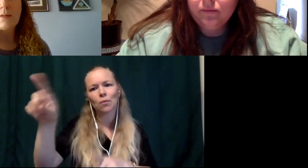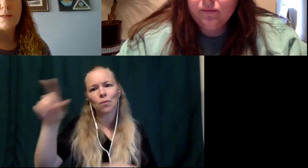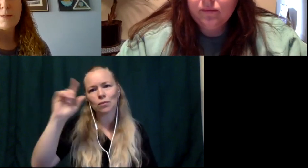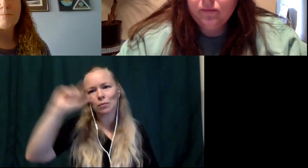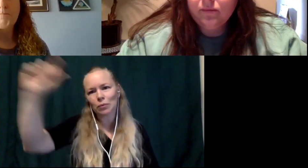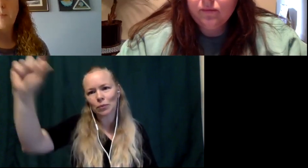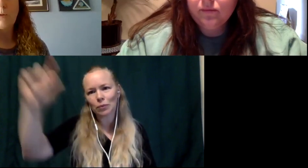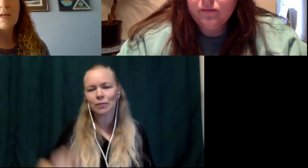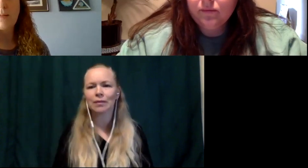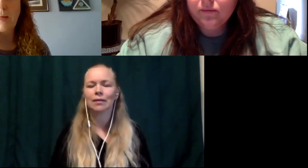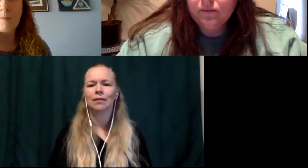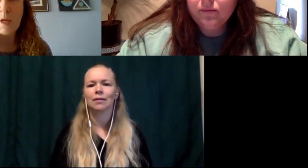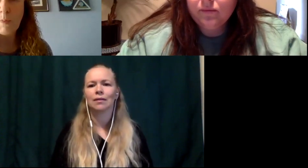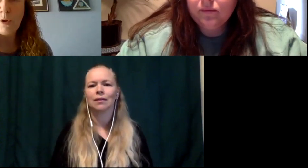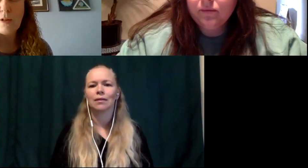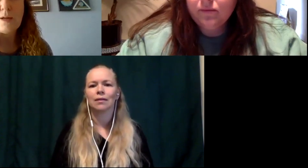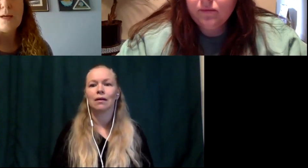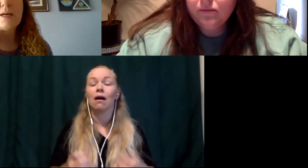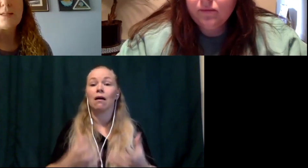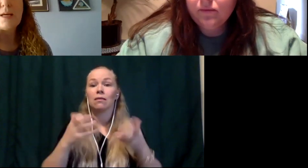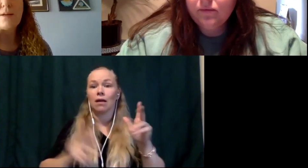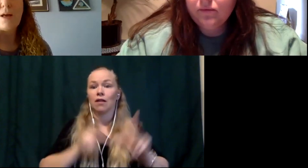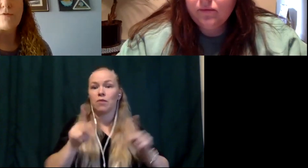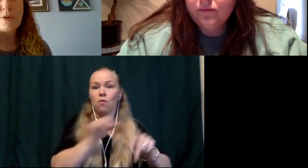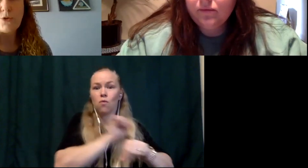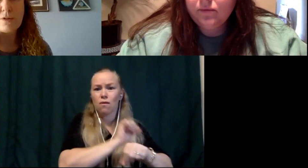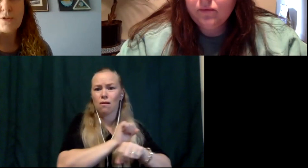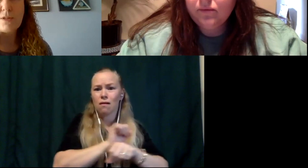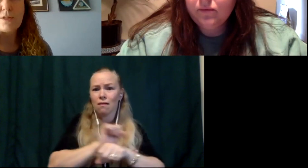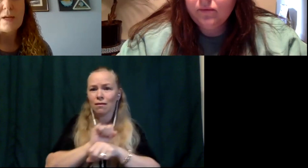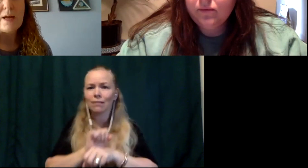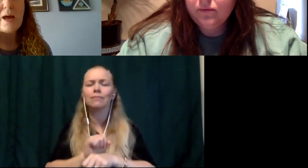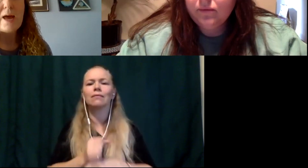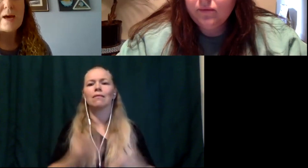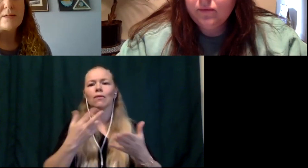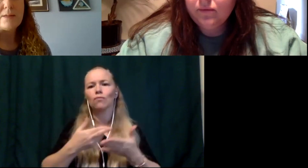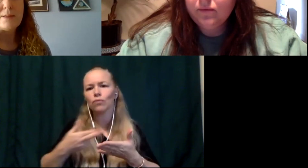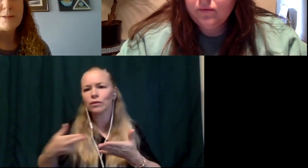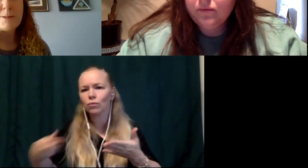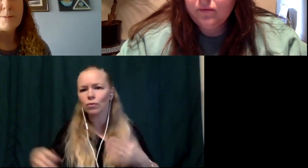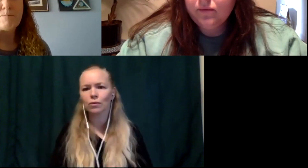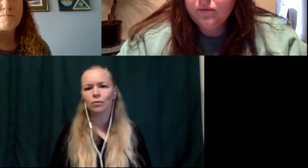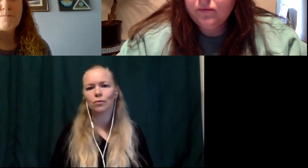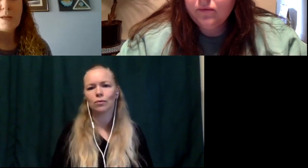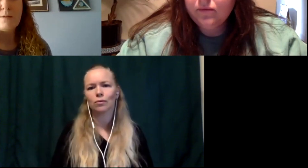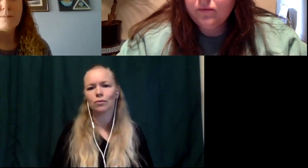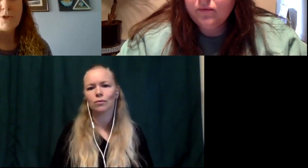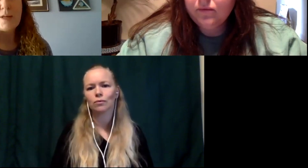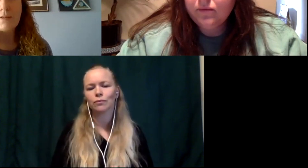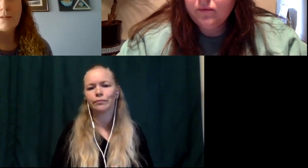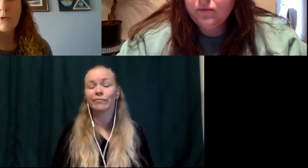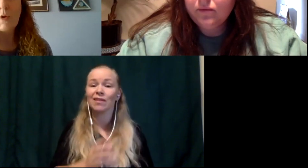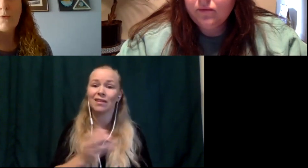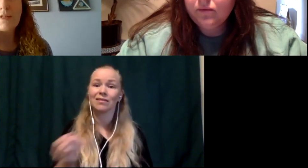It you know, it takes a lot of people, it takes a lot of resources, and